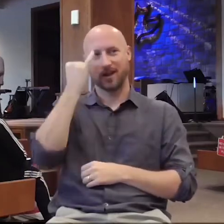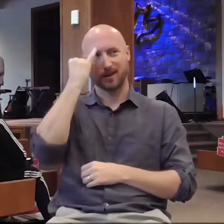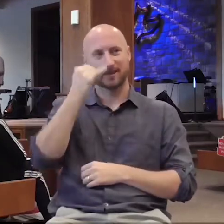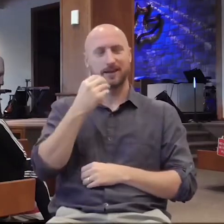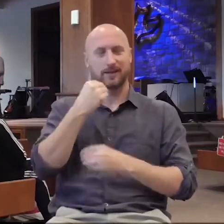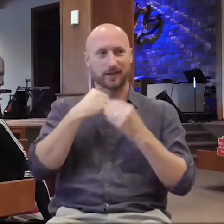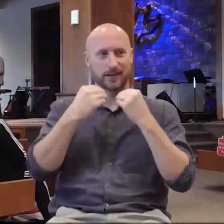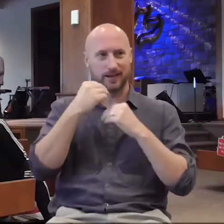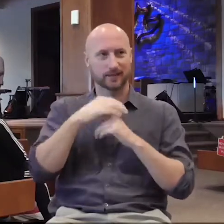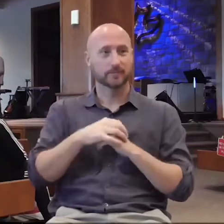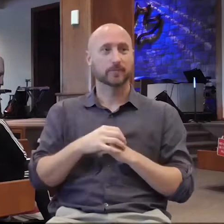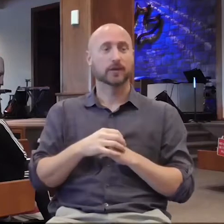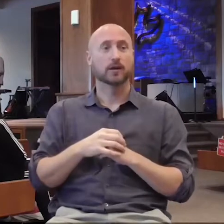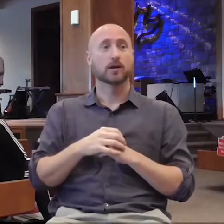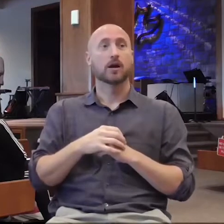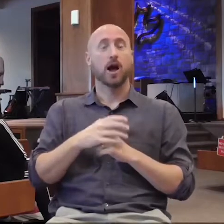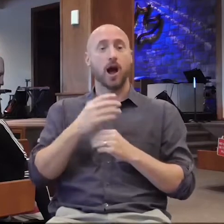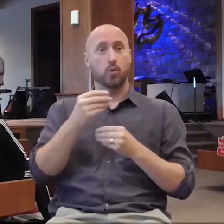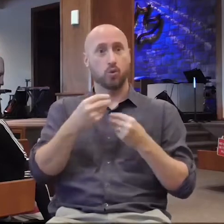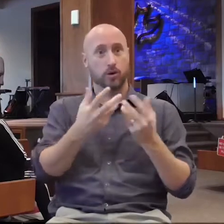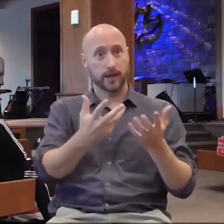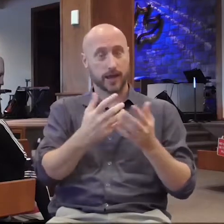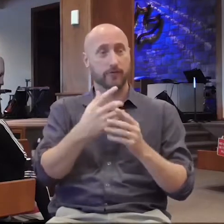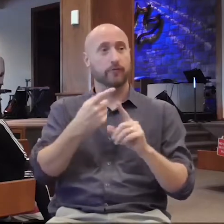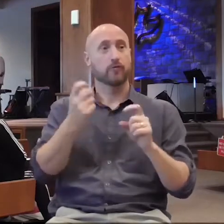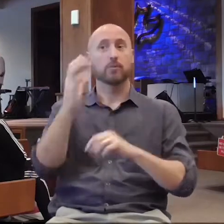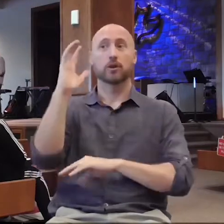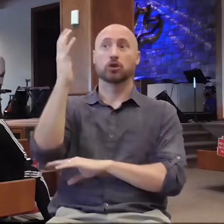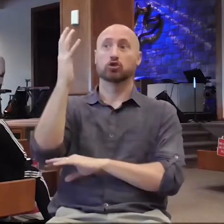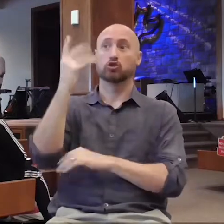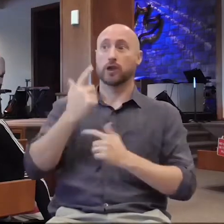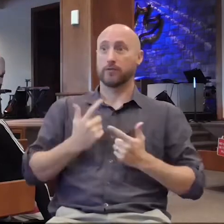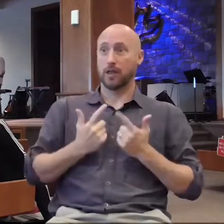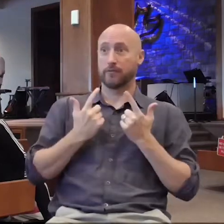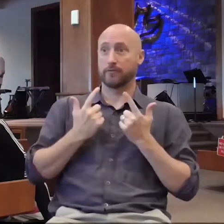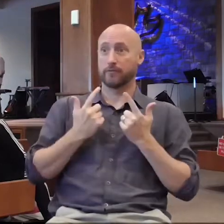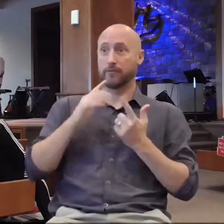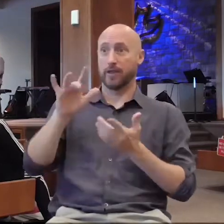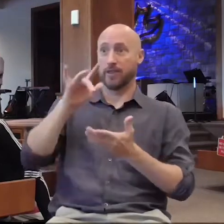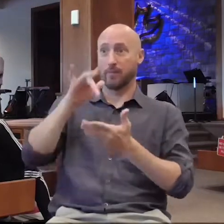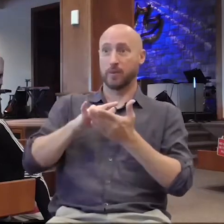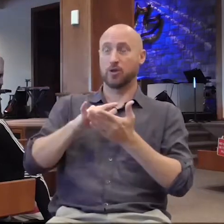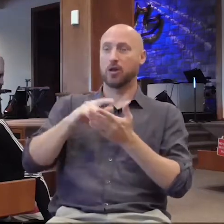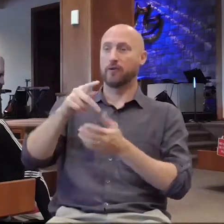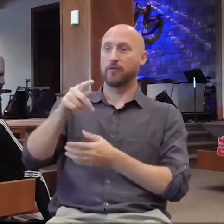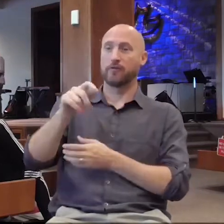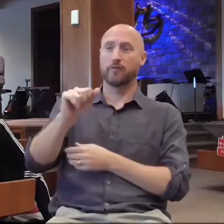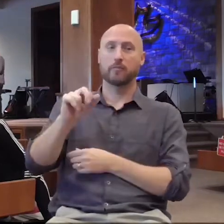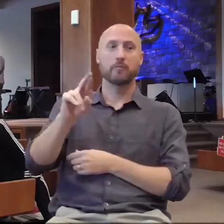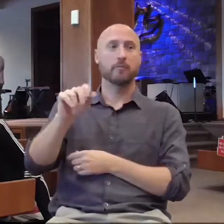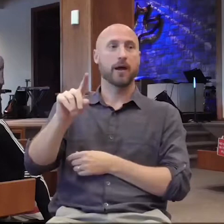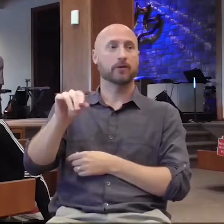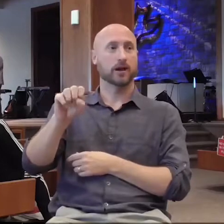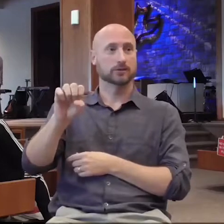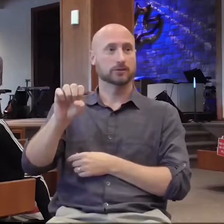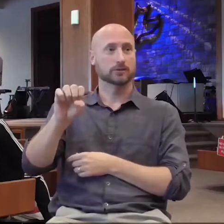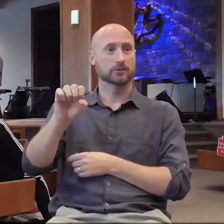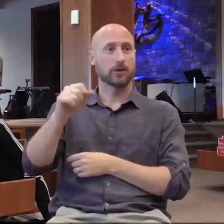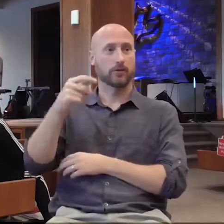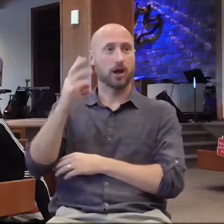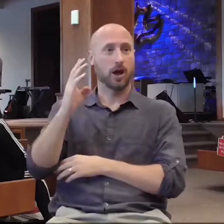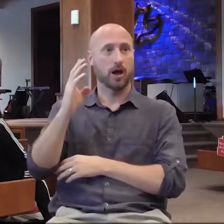Give to eat of the tree of life, which is in the midst of the paradise of